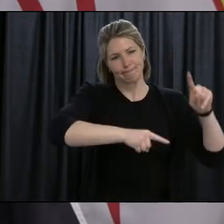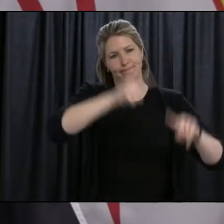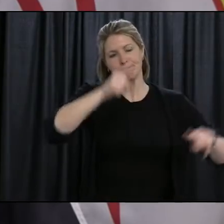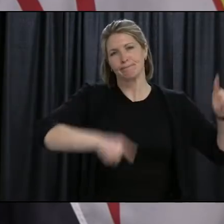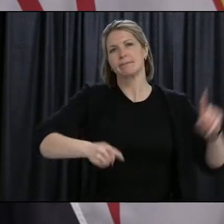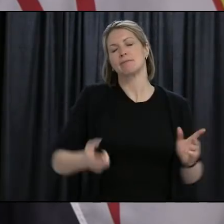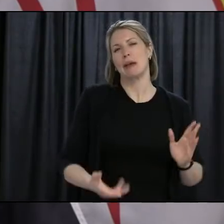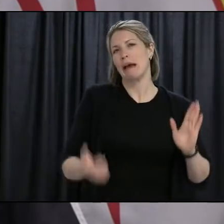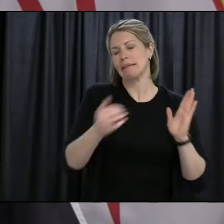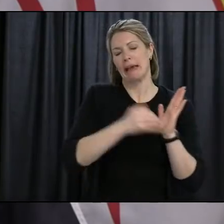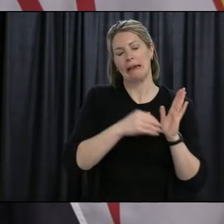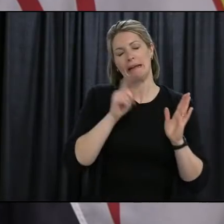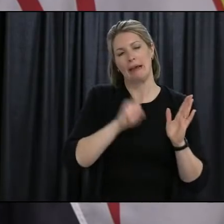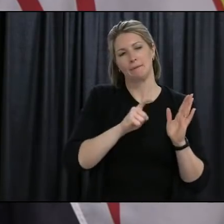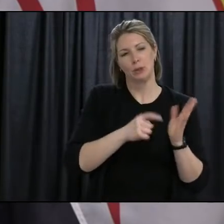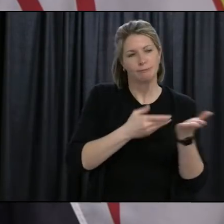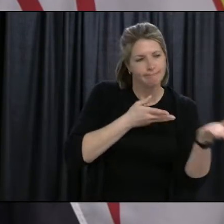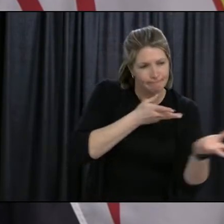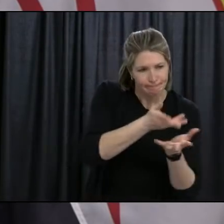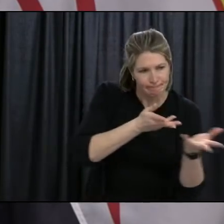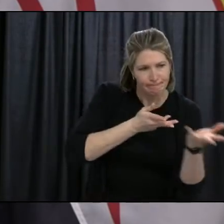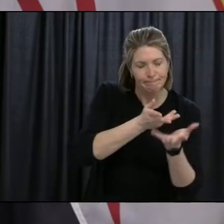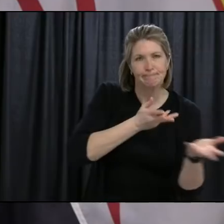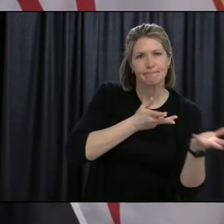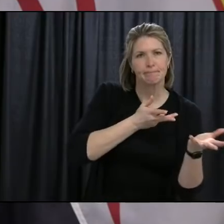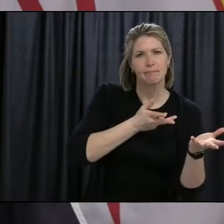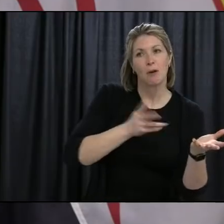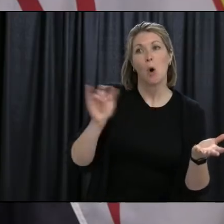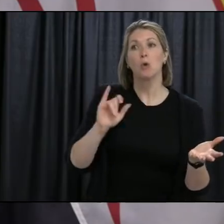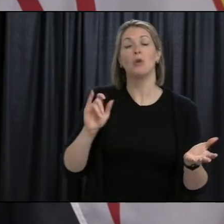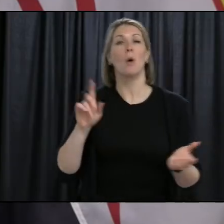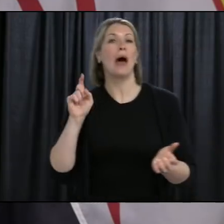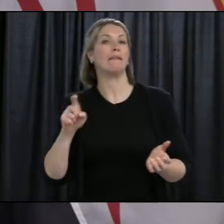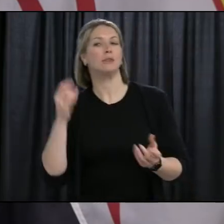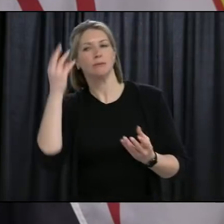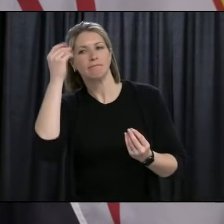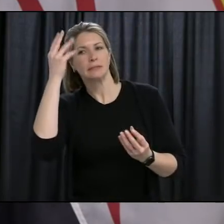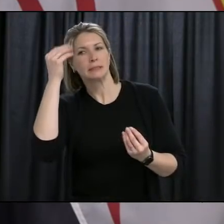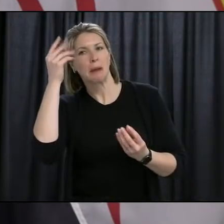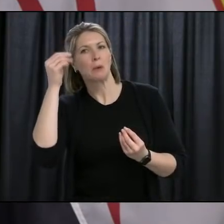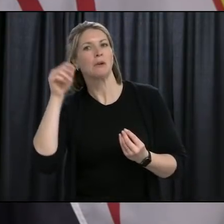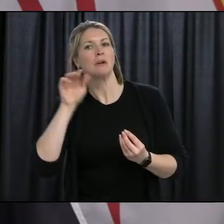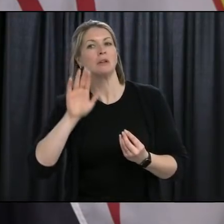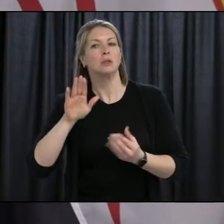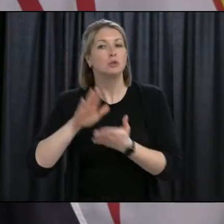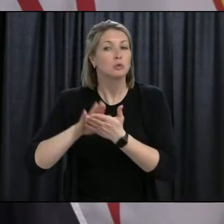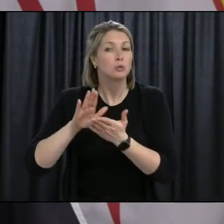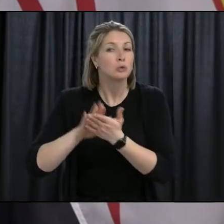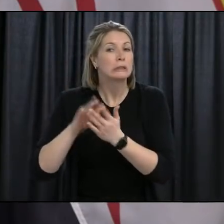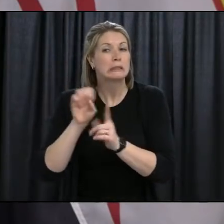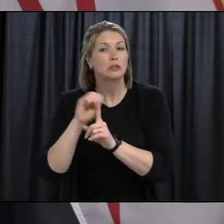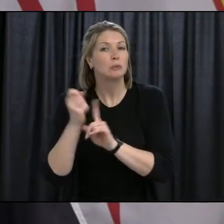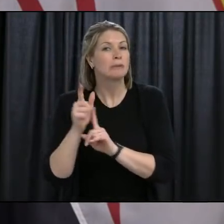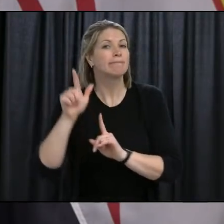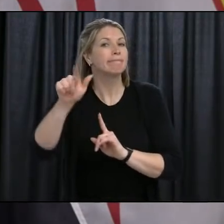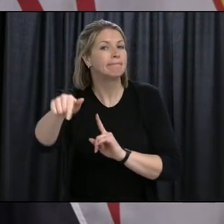what the situation is in the school. So all of those things will have to be taken into account.